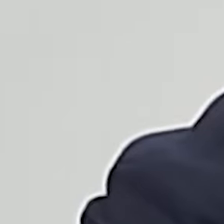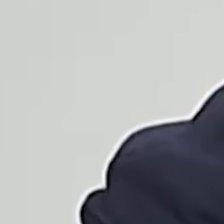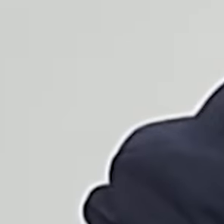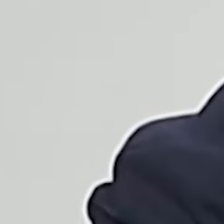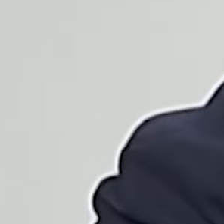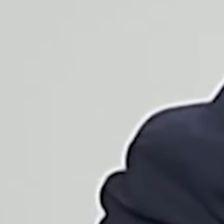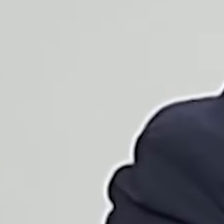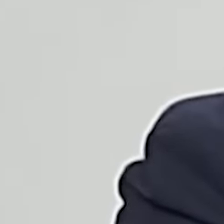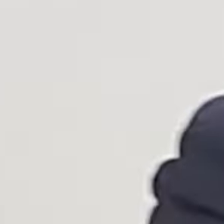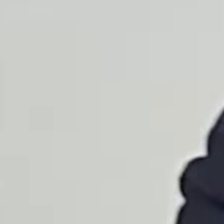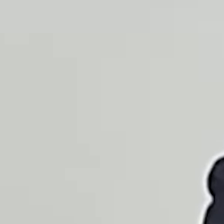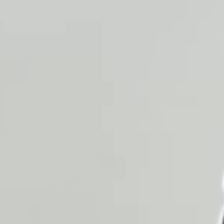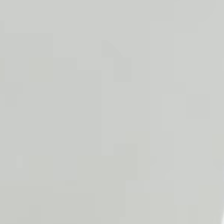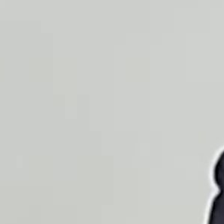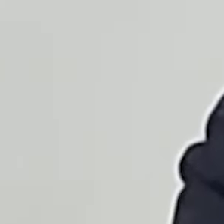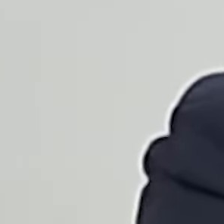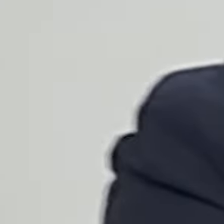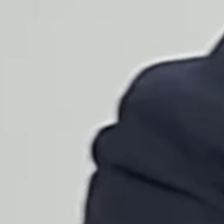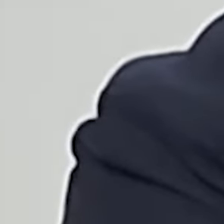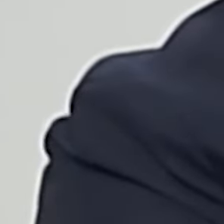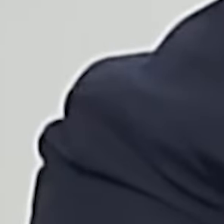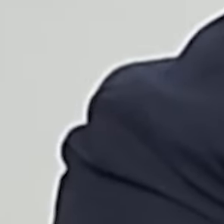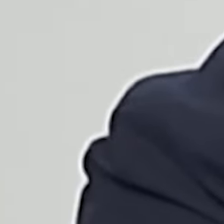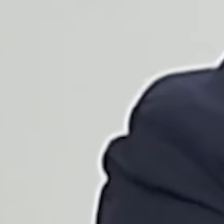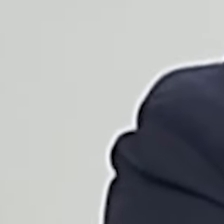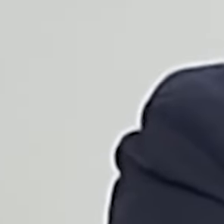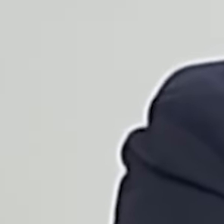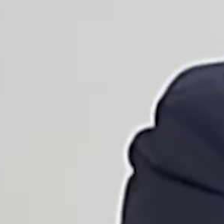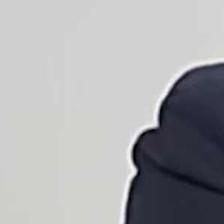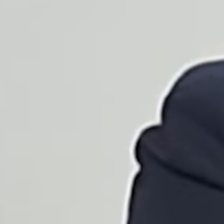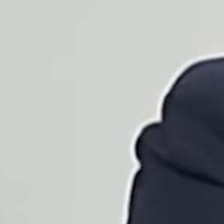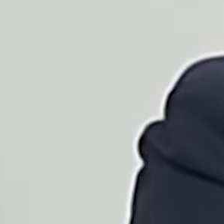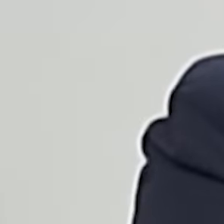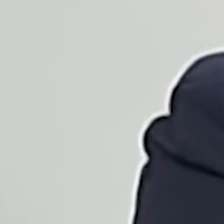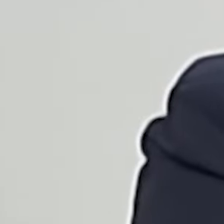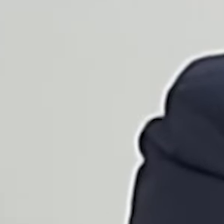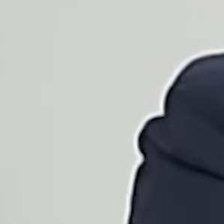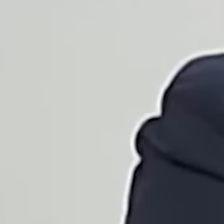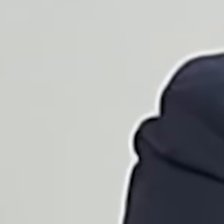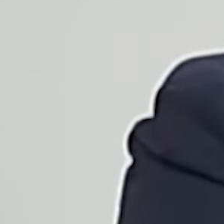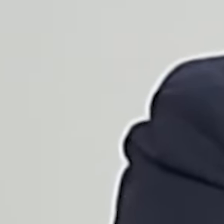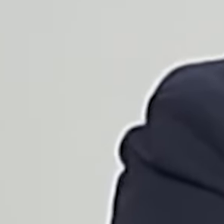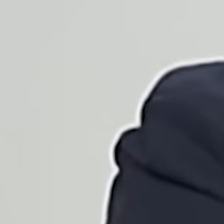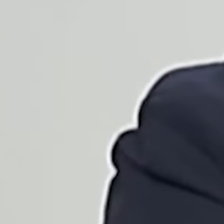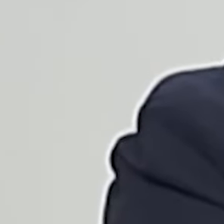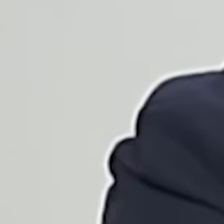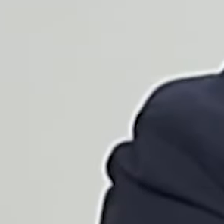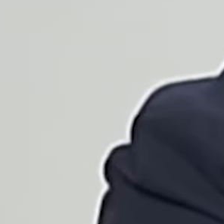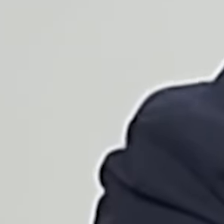just taken a tour all together of the Tazara Memorial Park, and it's like we have